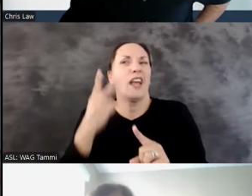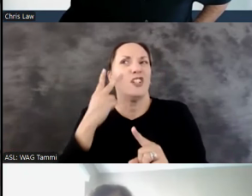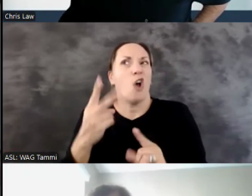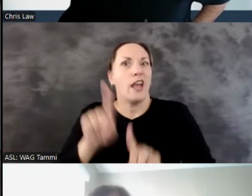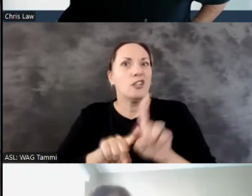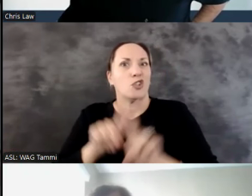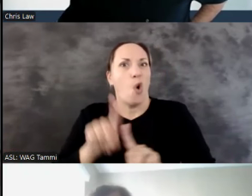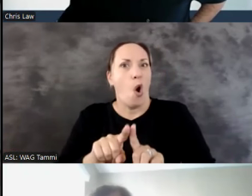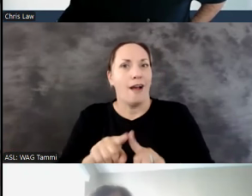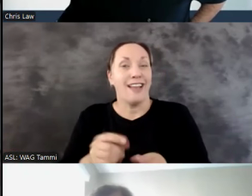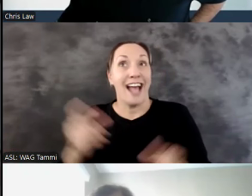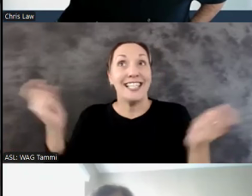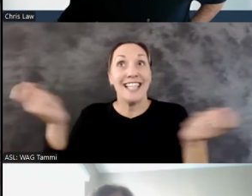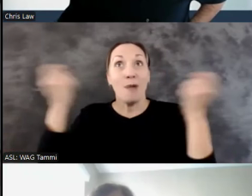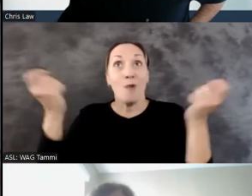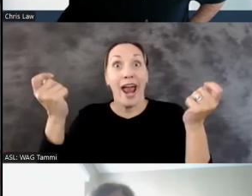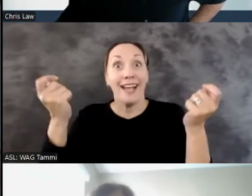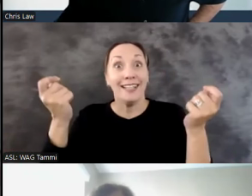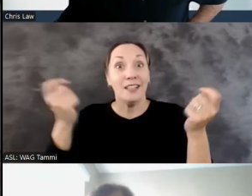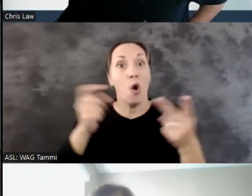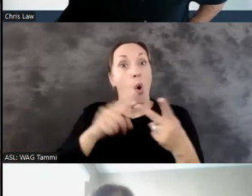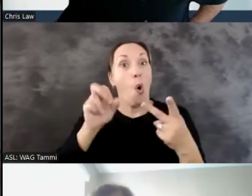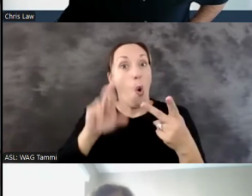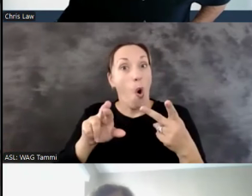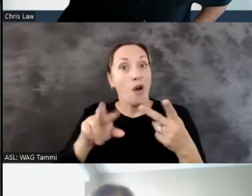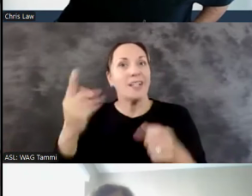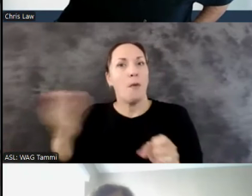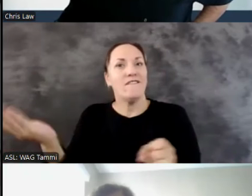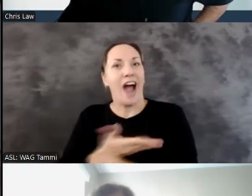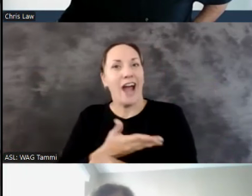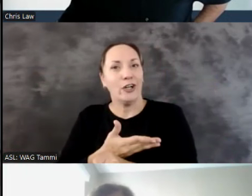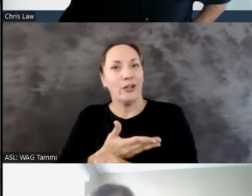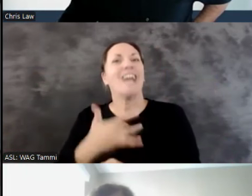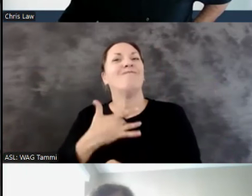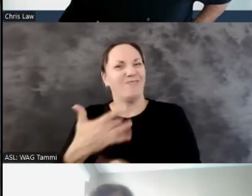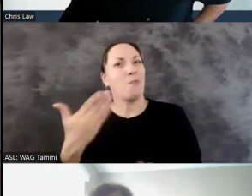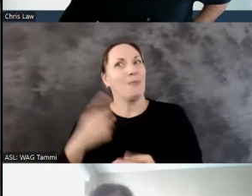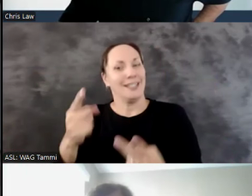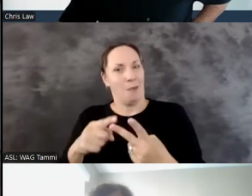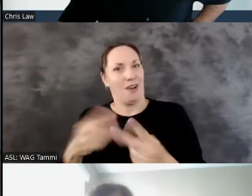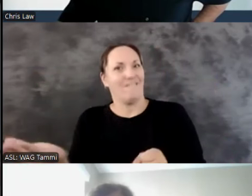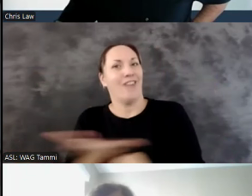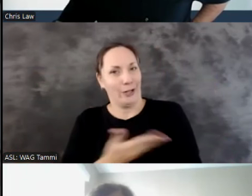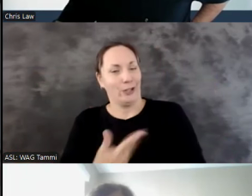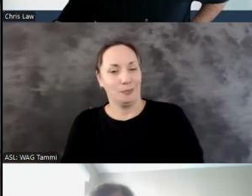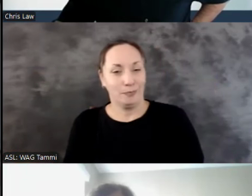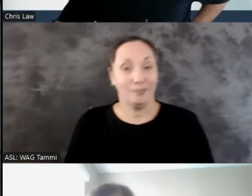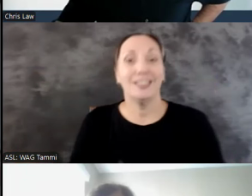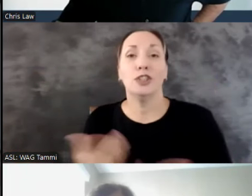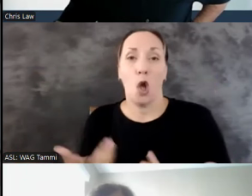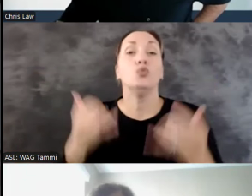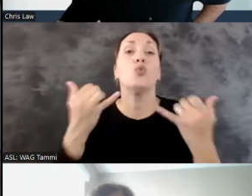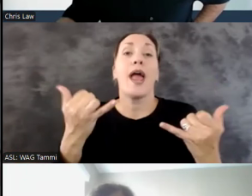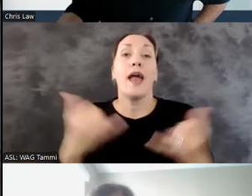somebody get fired? It's more likely the latter. So look,